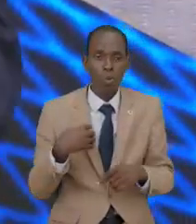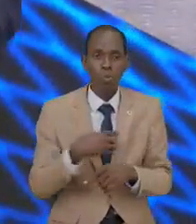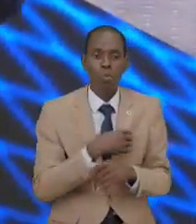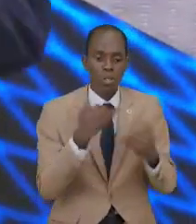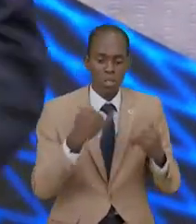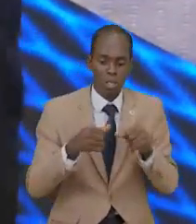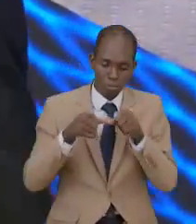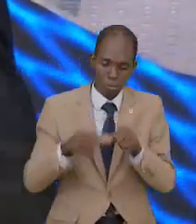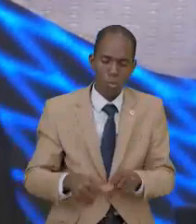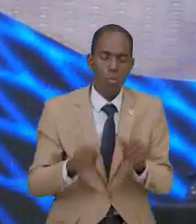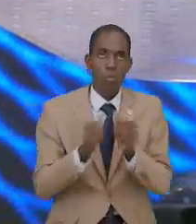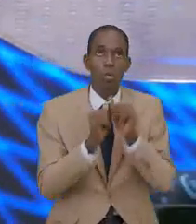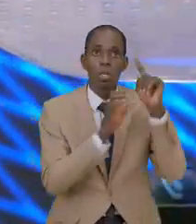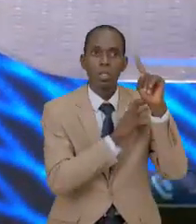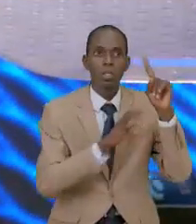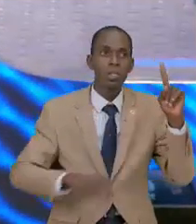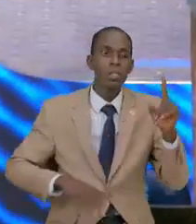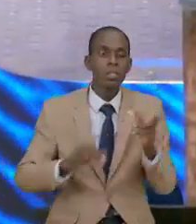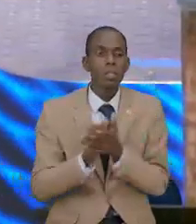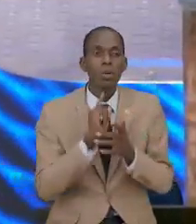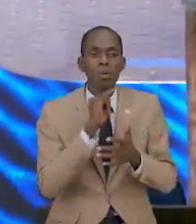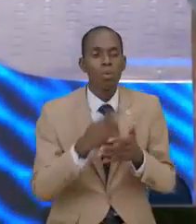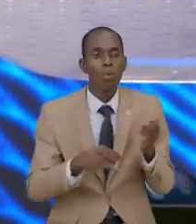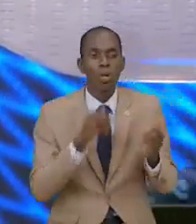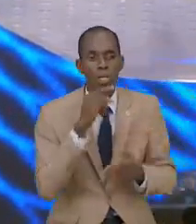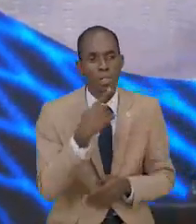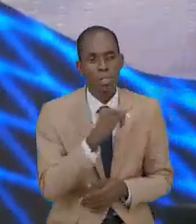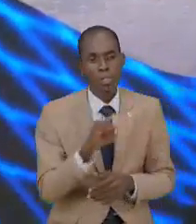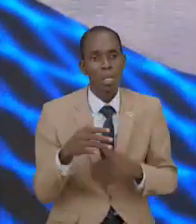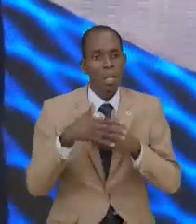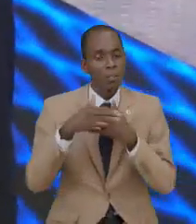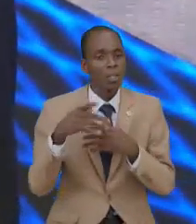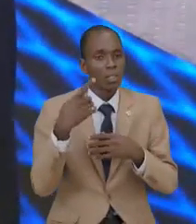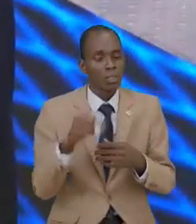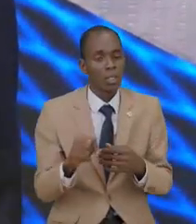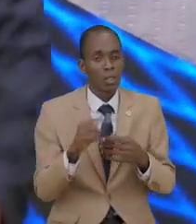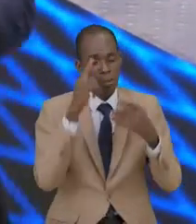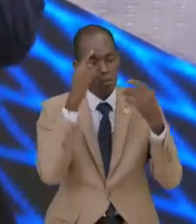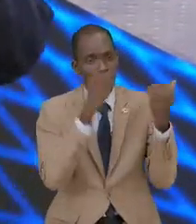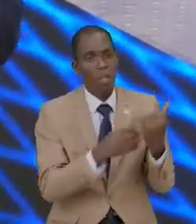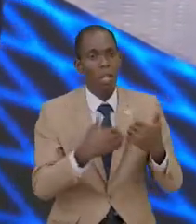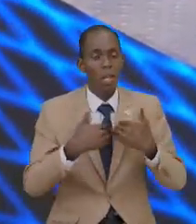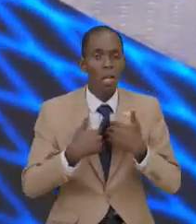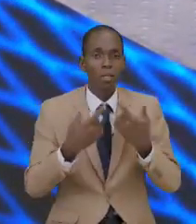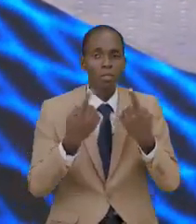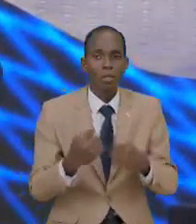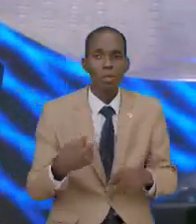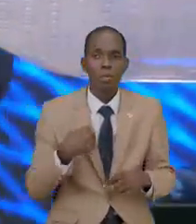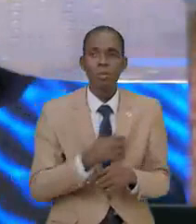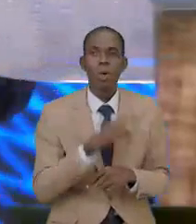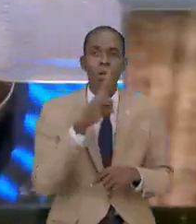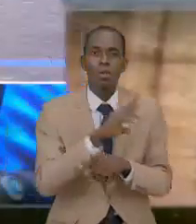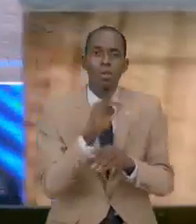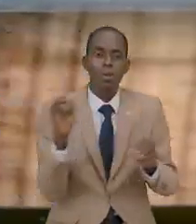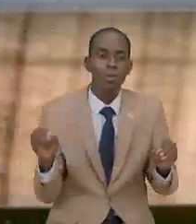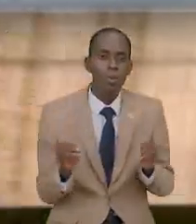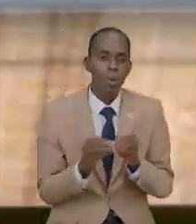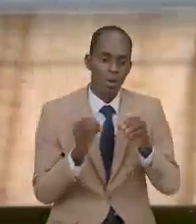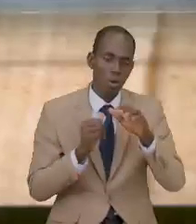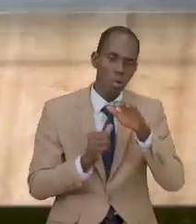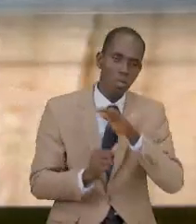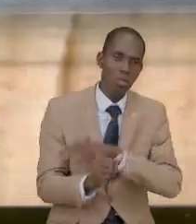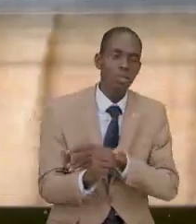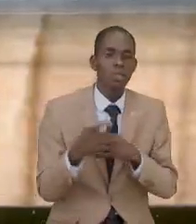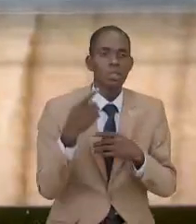him. That's what he's saying. After the faith is come, we're no longer under